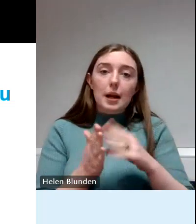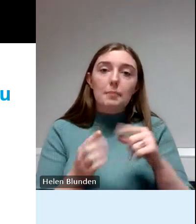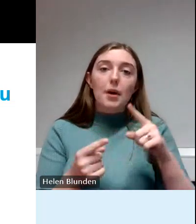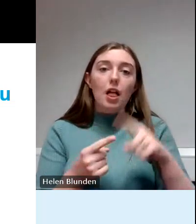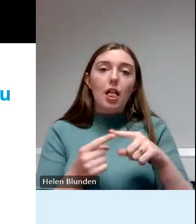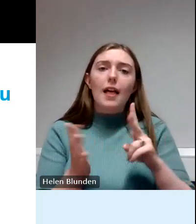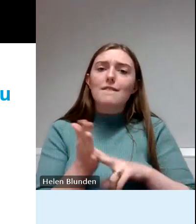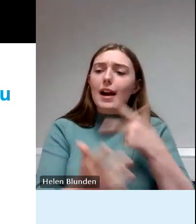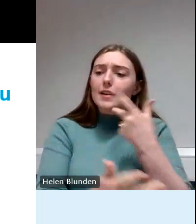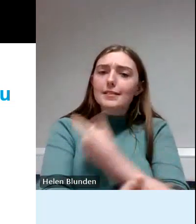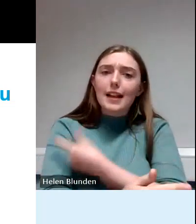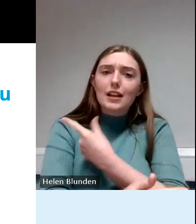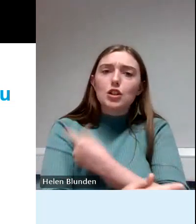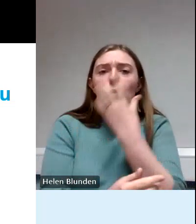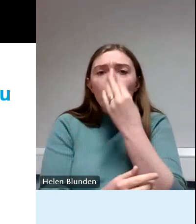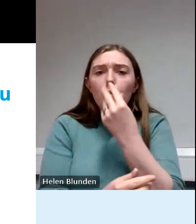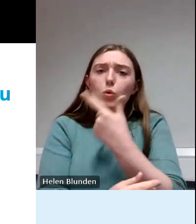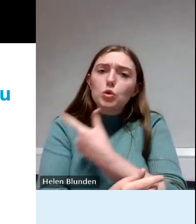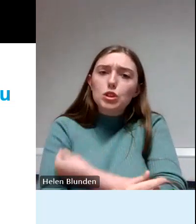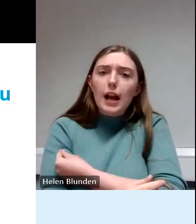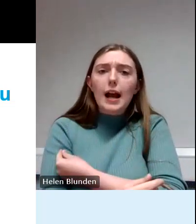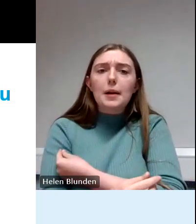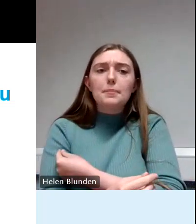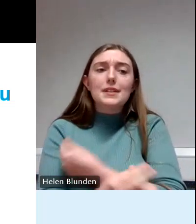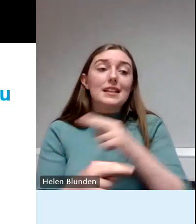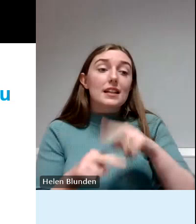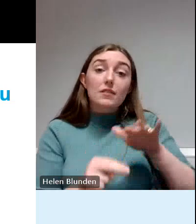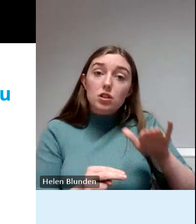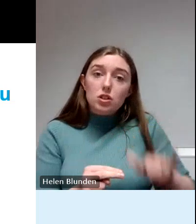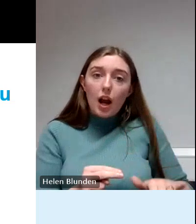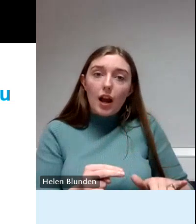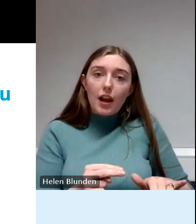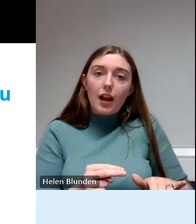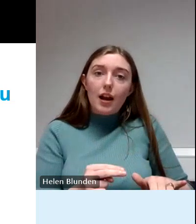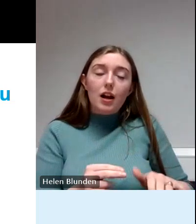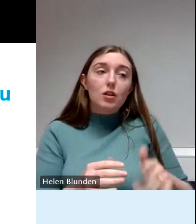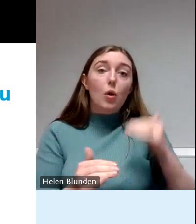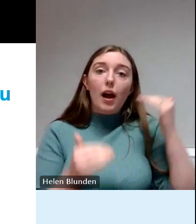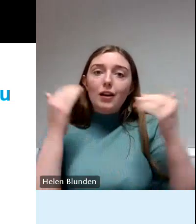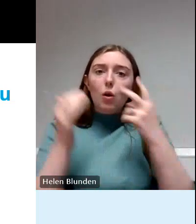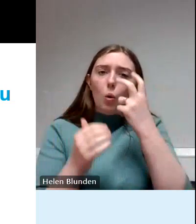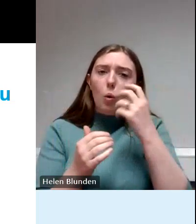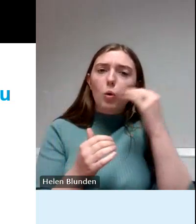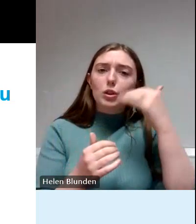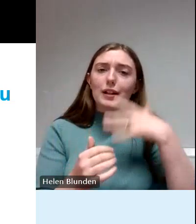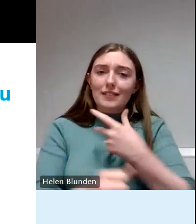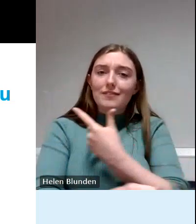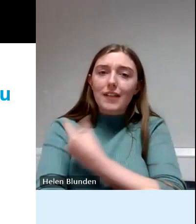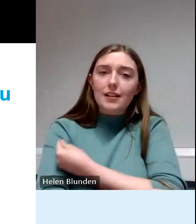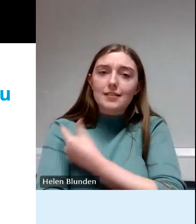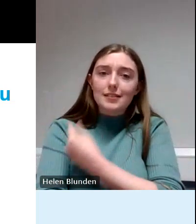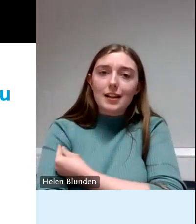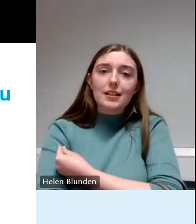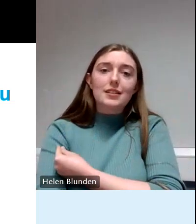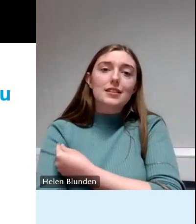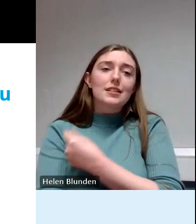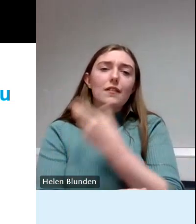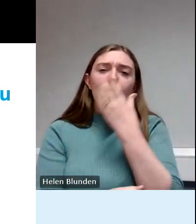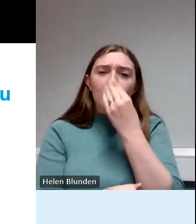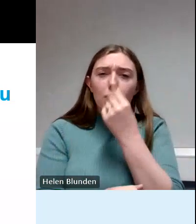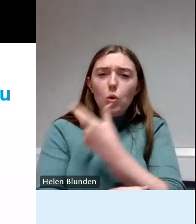in terms of routine childhood and adulthood vaccinations. Seasonal influenza and